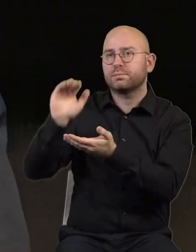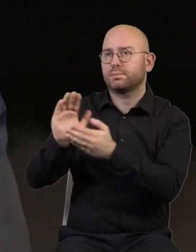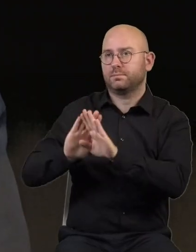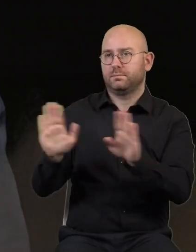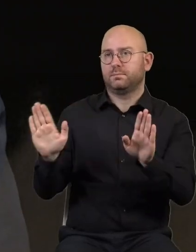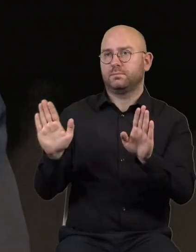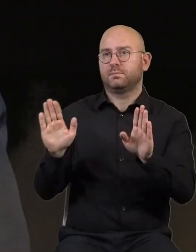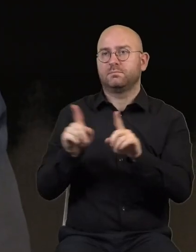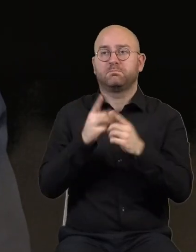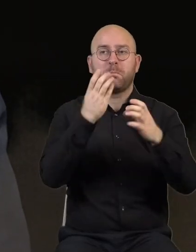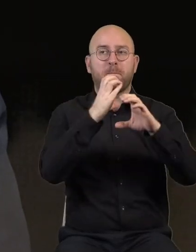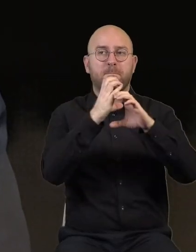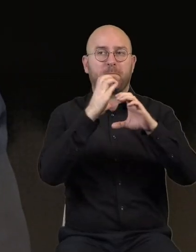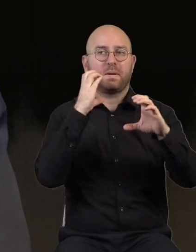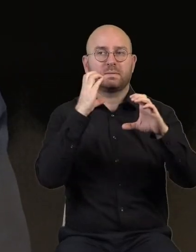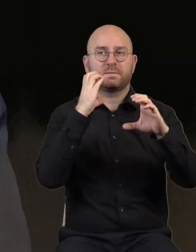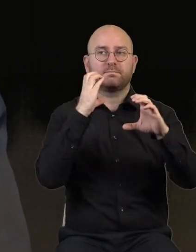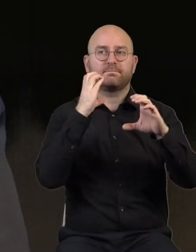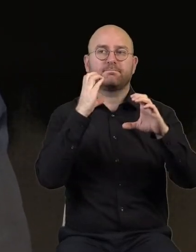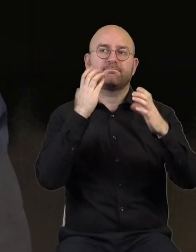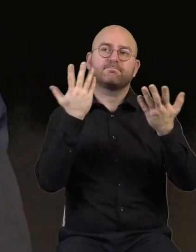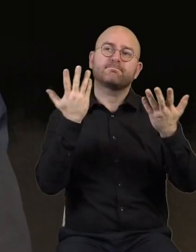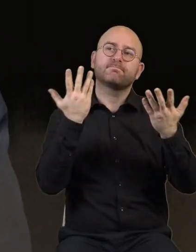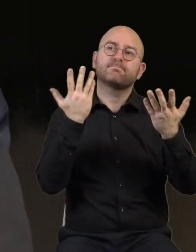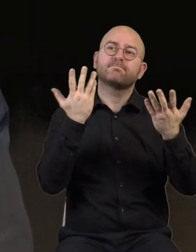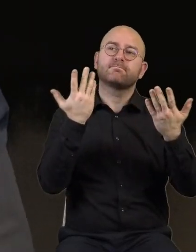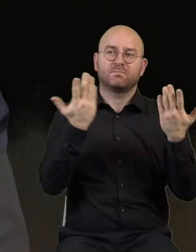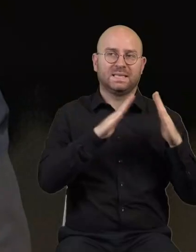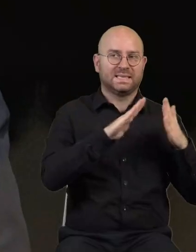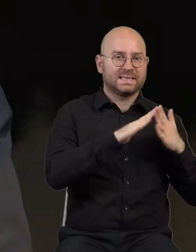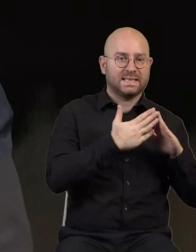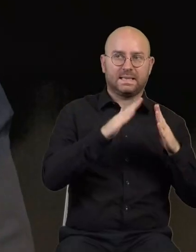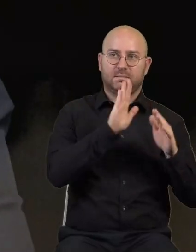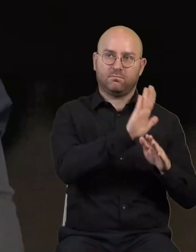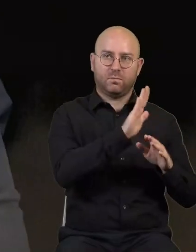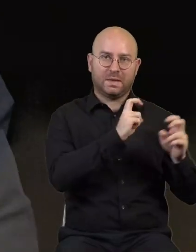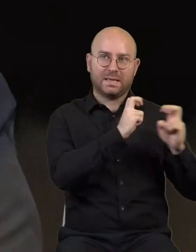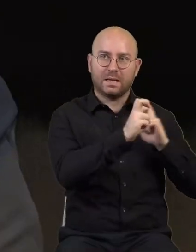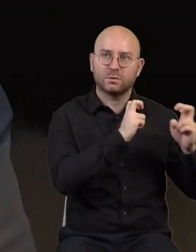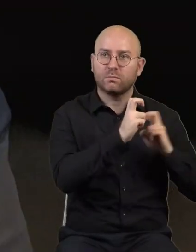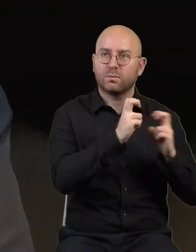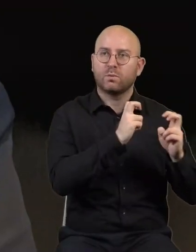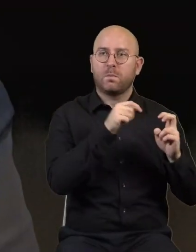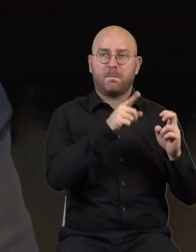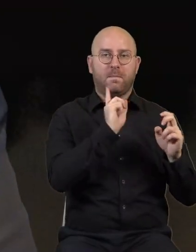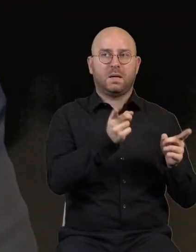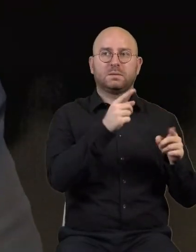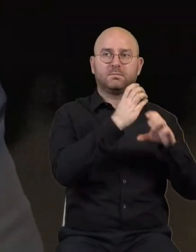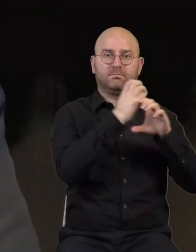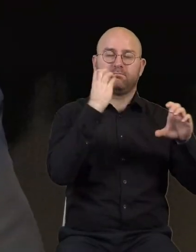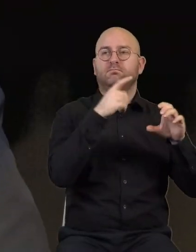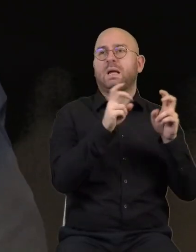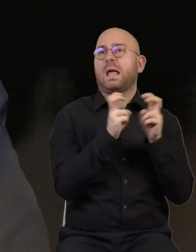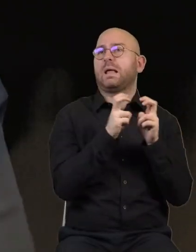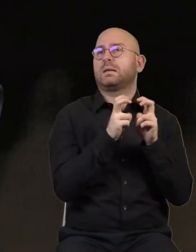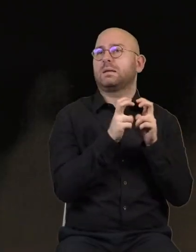electric, hydrogen, battery-operated, natural gas-operated, so various alternative fuels. So these